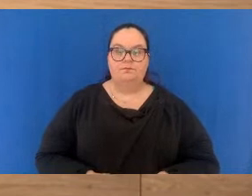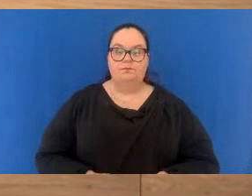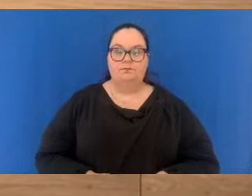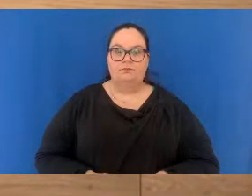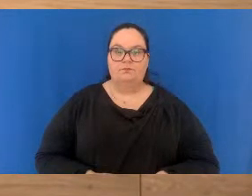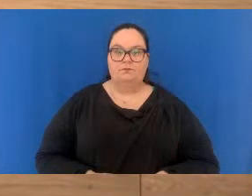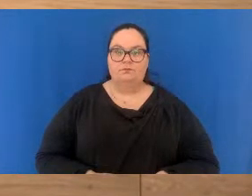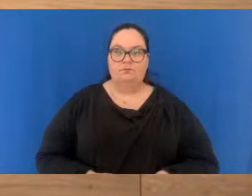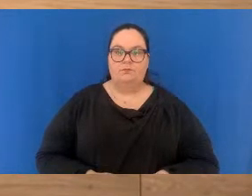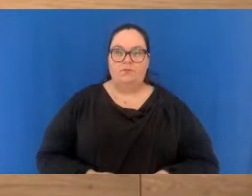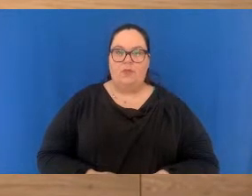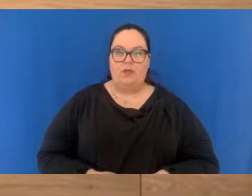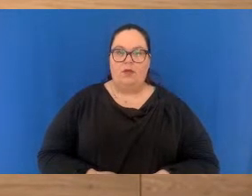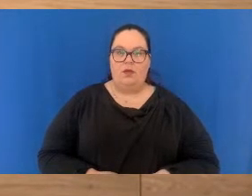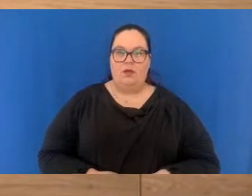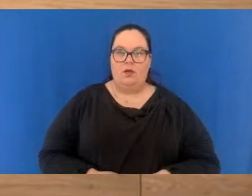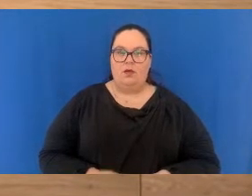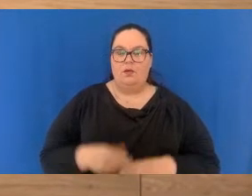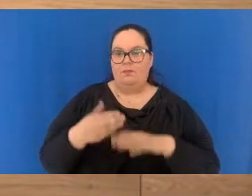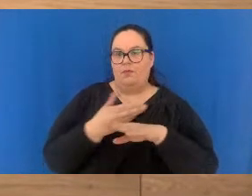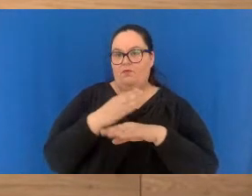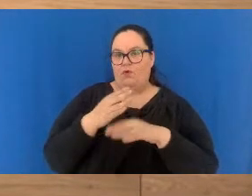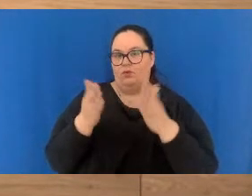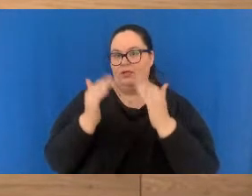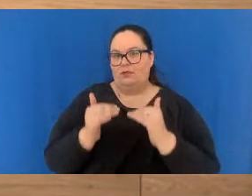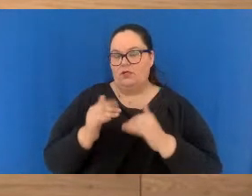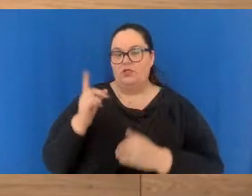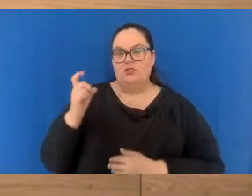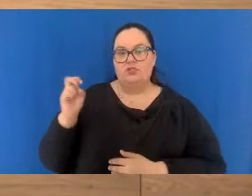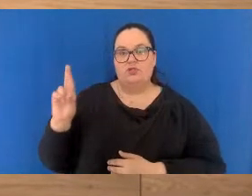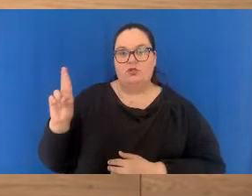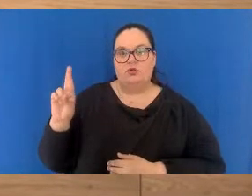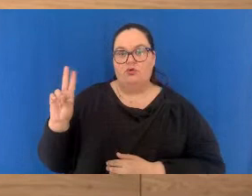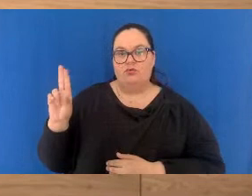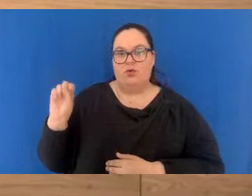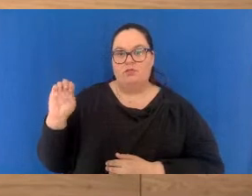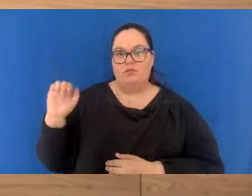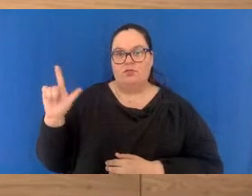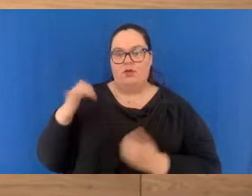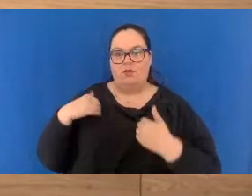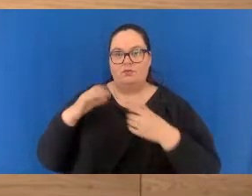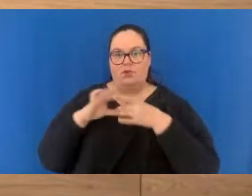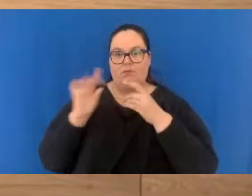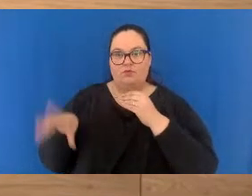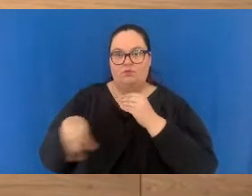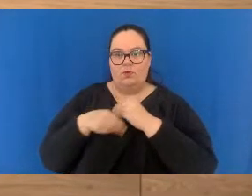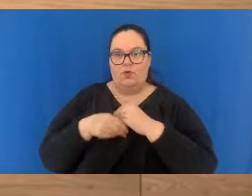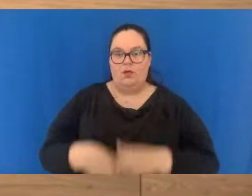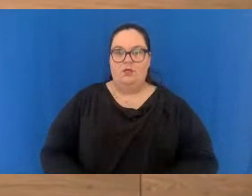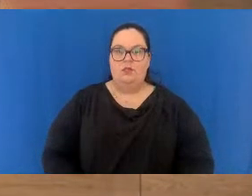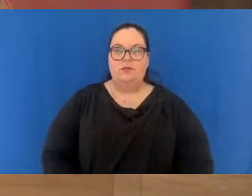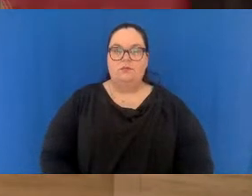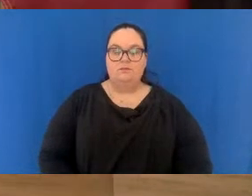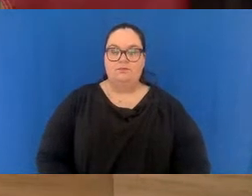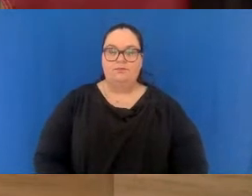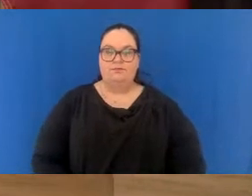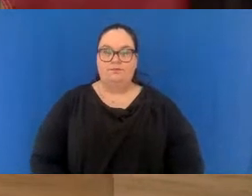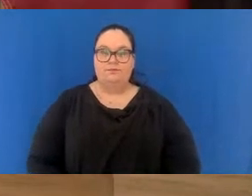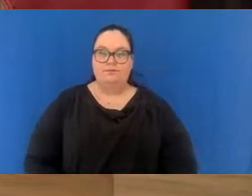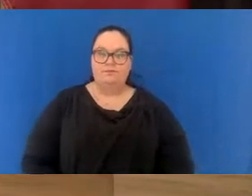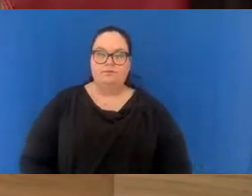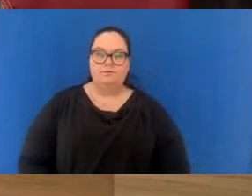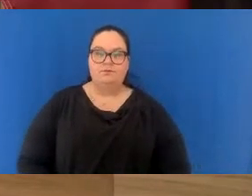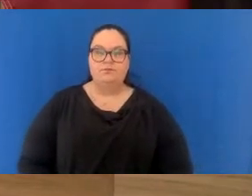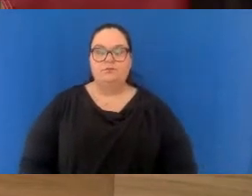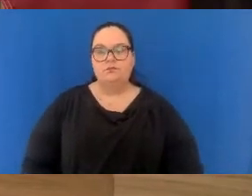Before I go to Gary Moore, Dr. Russell has something to add. So we were made aware